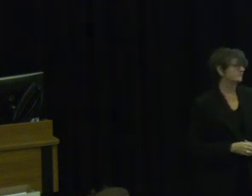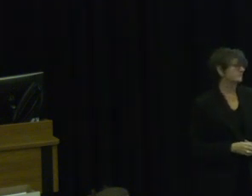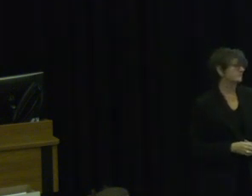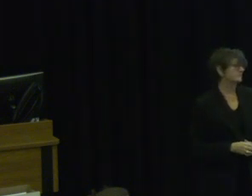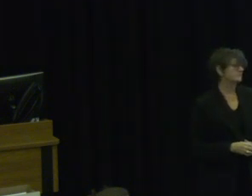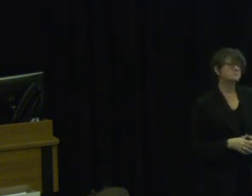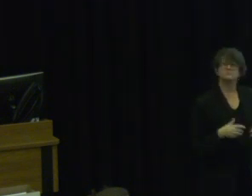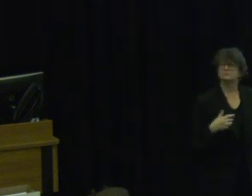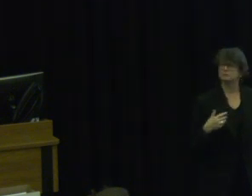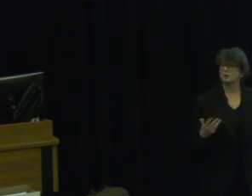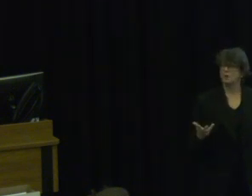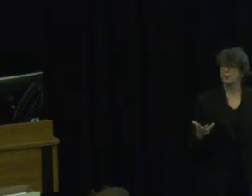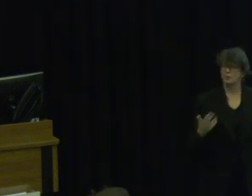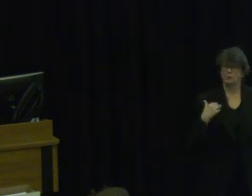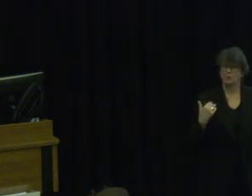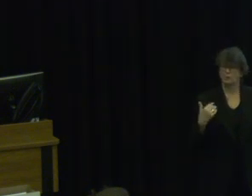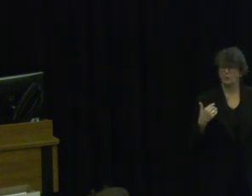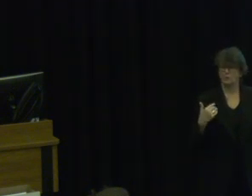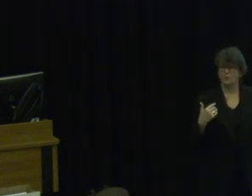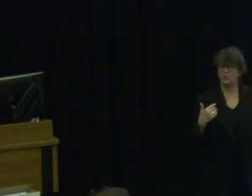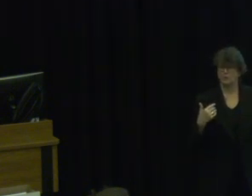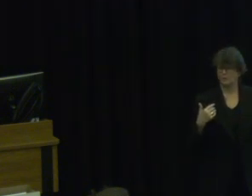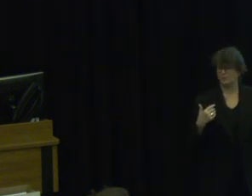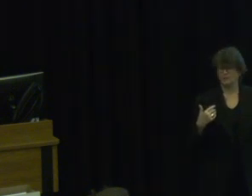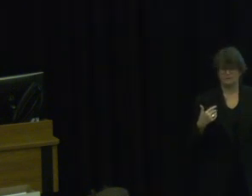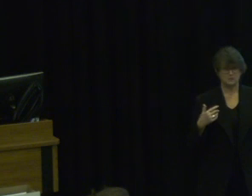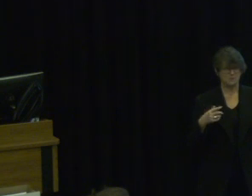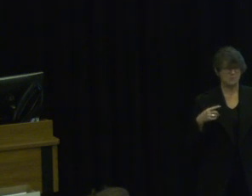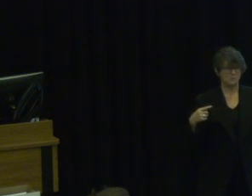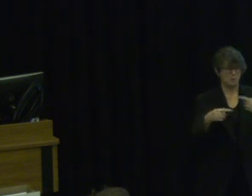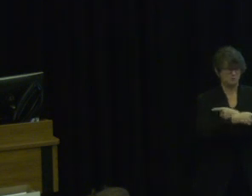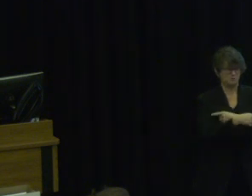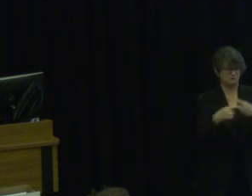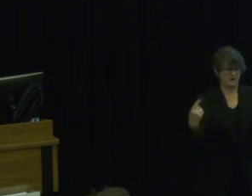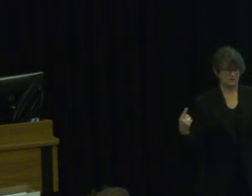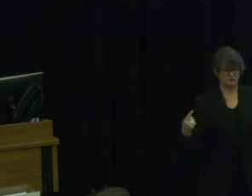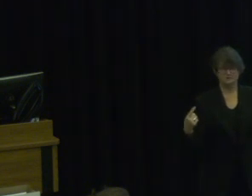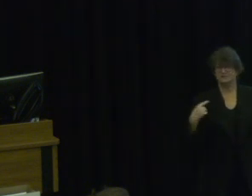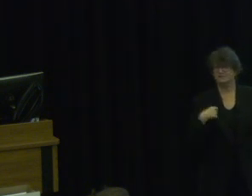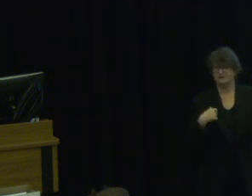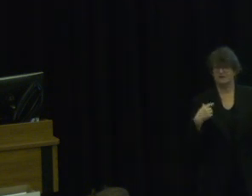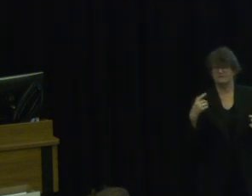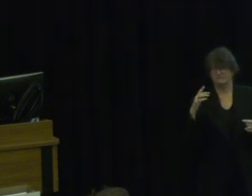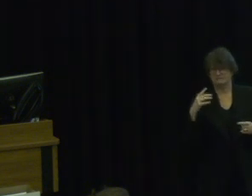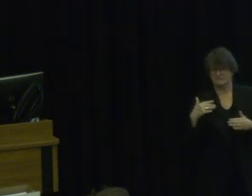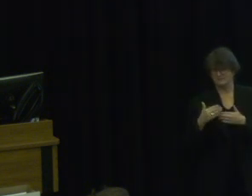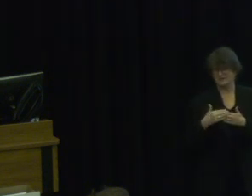And so it's going both directions in the coming 5 years.